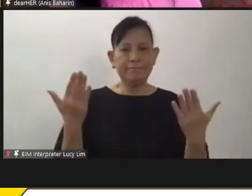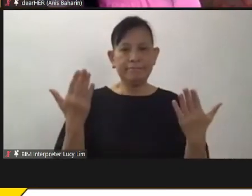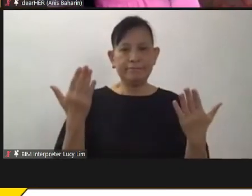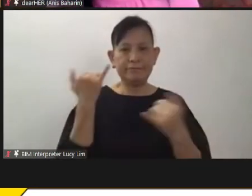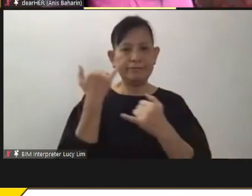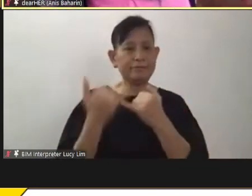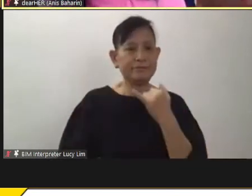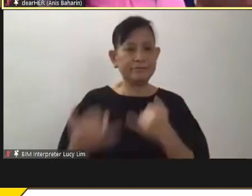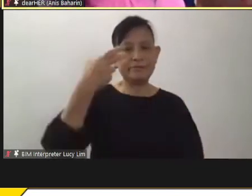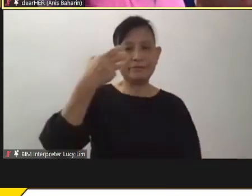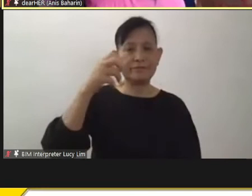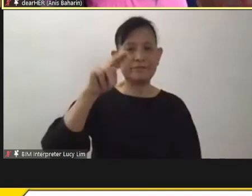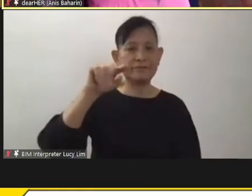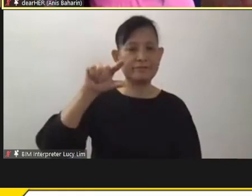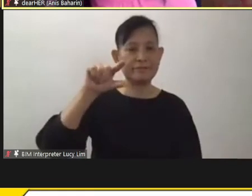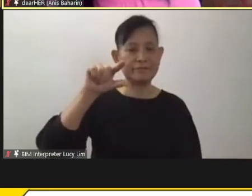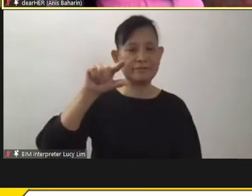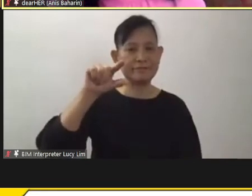not least, Heng.